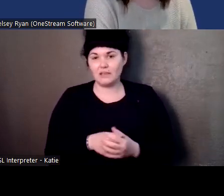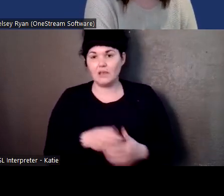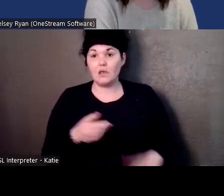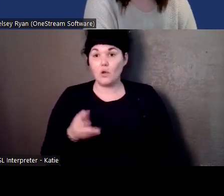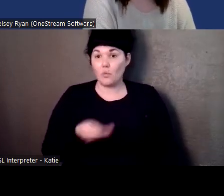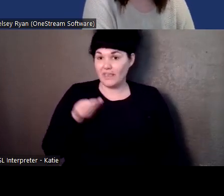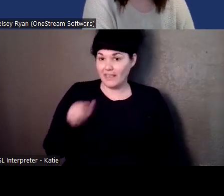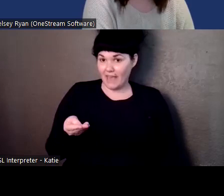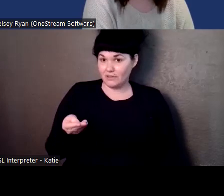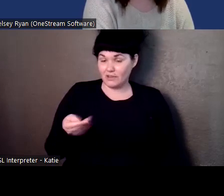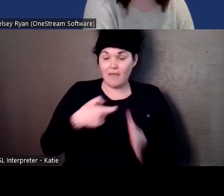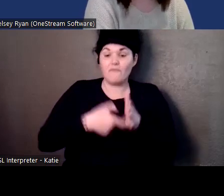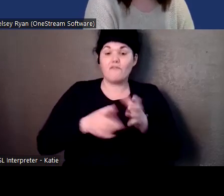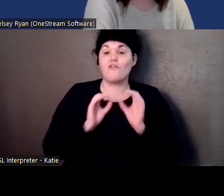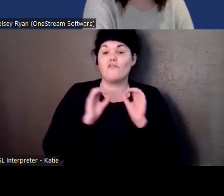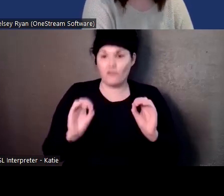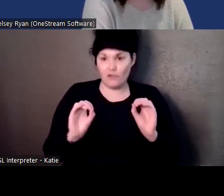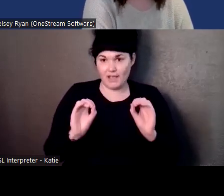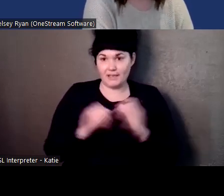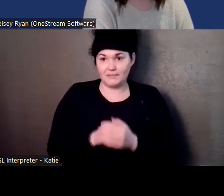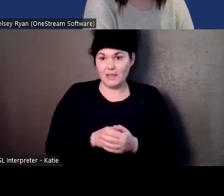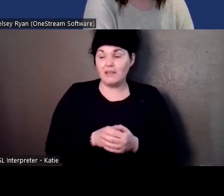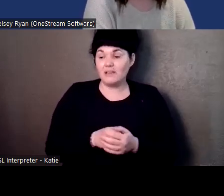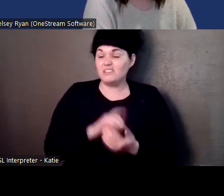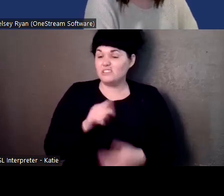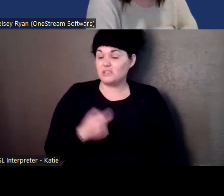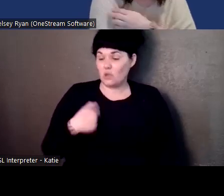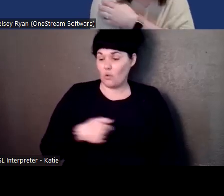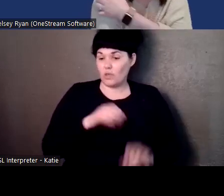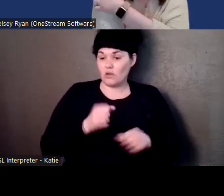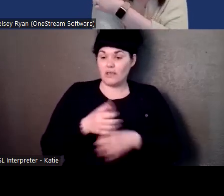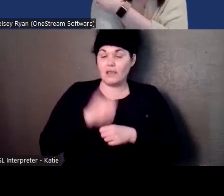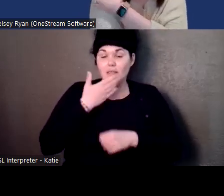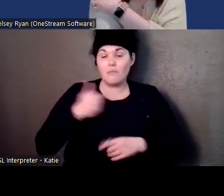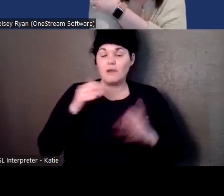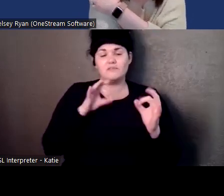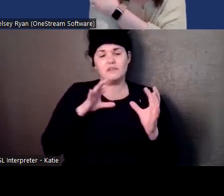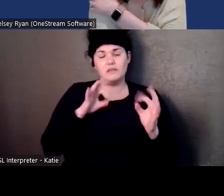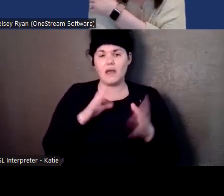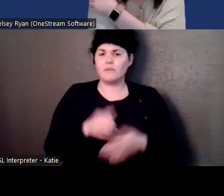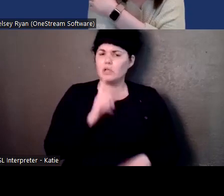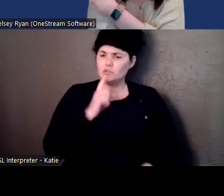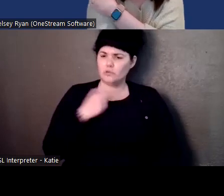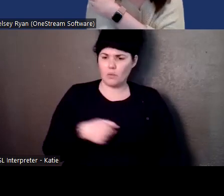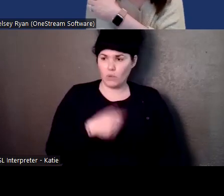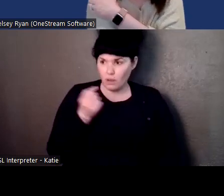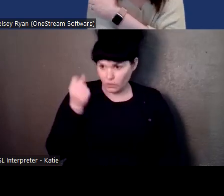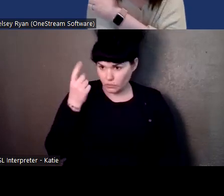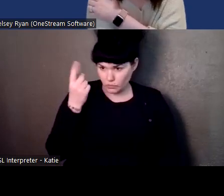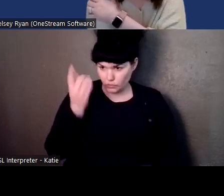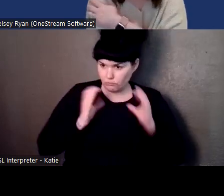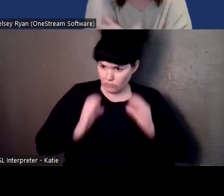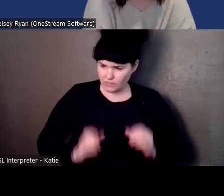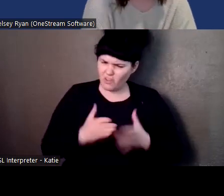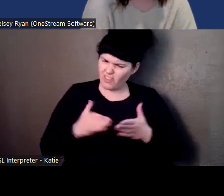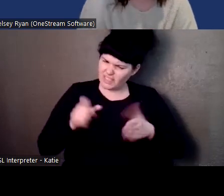free originally, just so that we could get the best feedback, really make sure that we were understanding from the customer what needed to be fixed, what